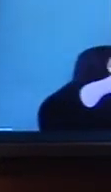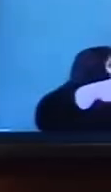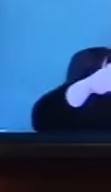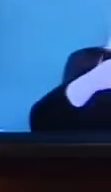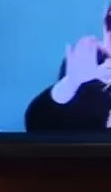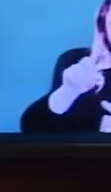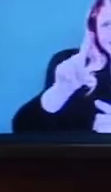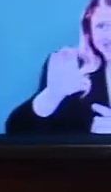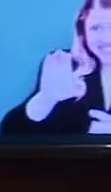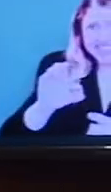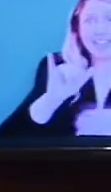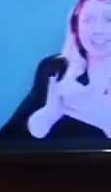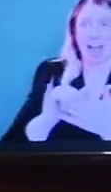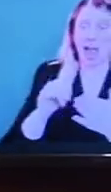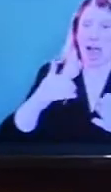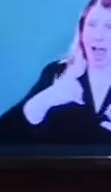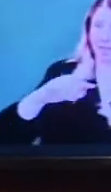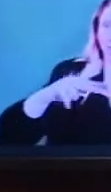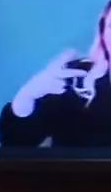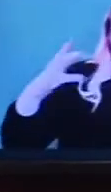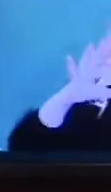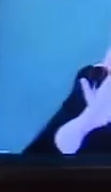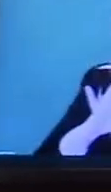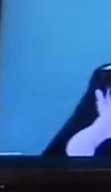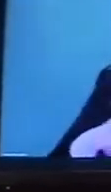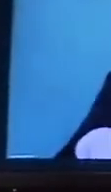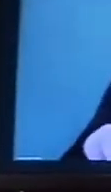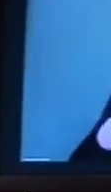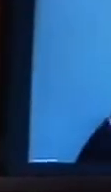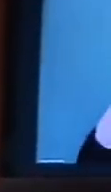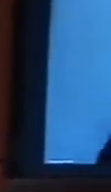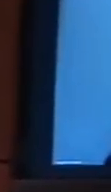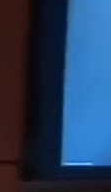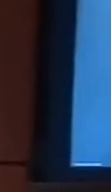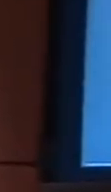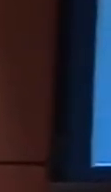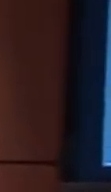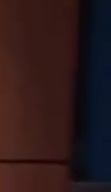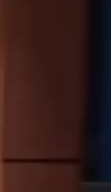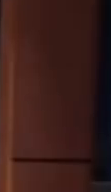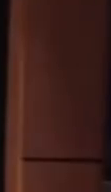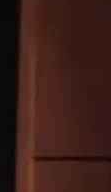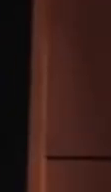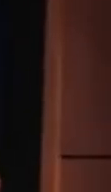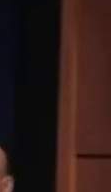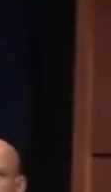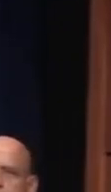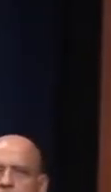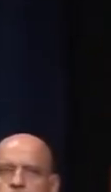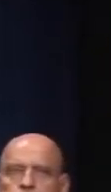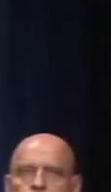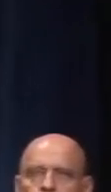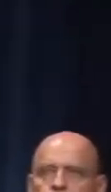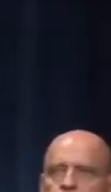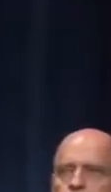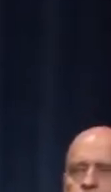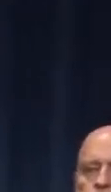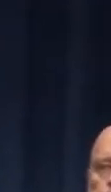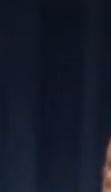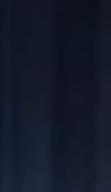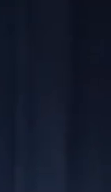saying today that you don't trust that research or that it was wrong? Could you expand a little bit more on that? No, there